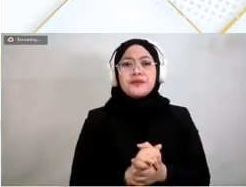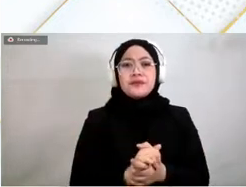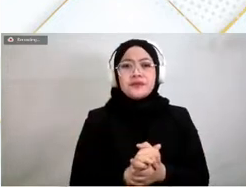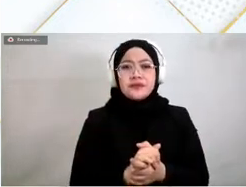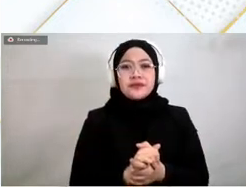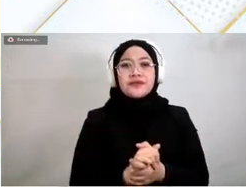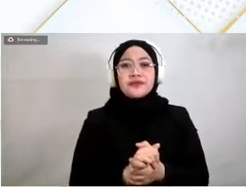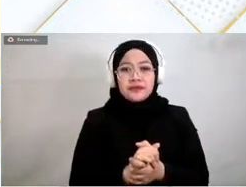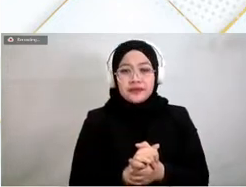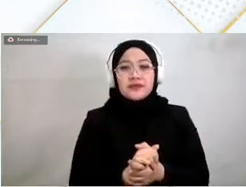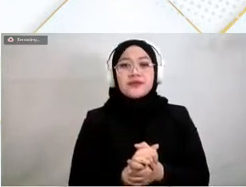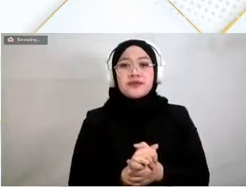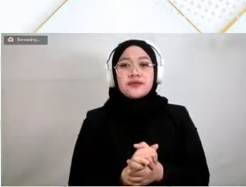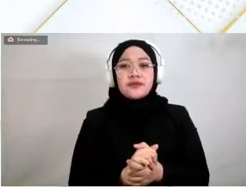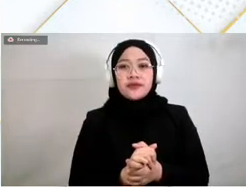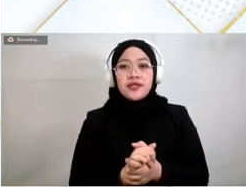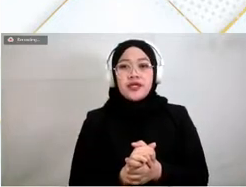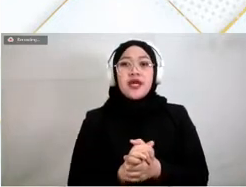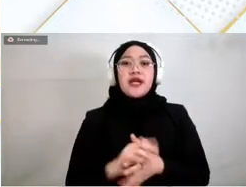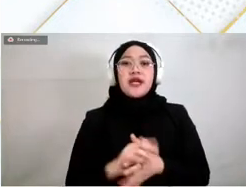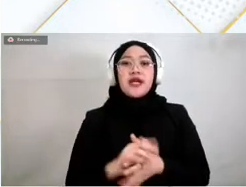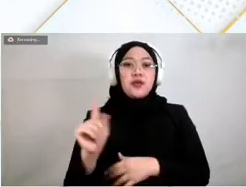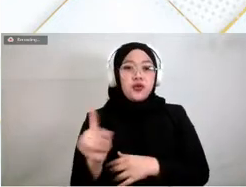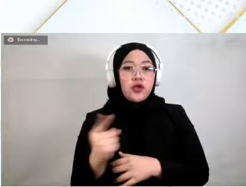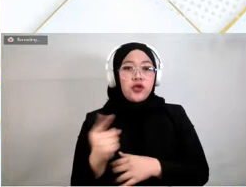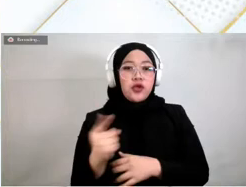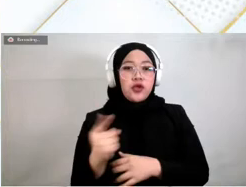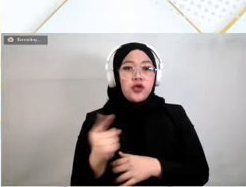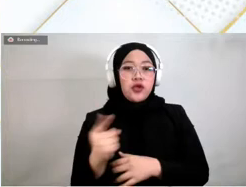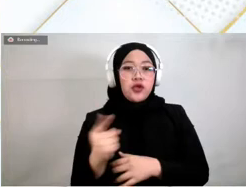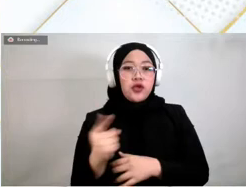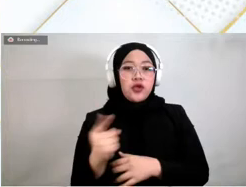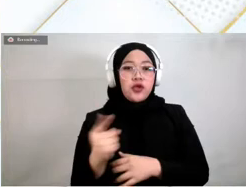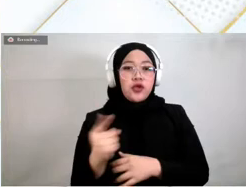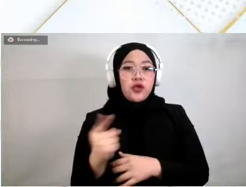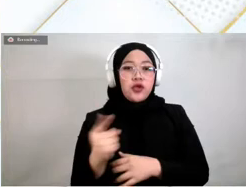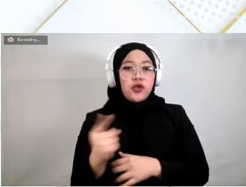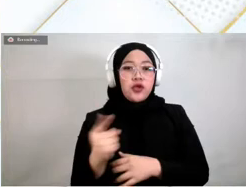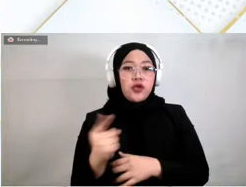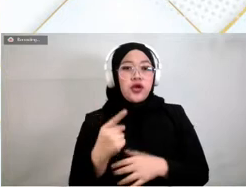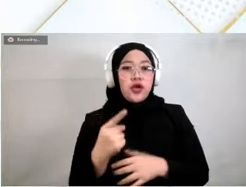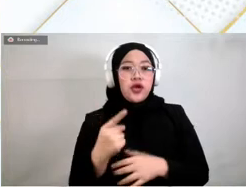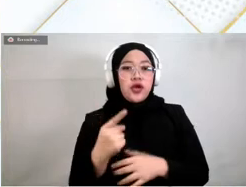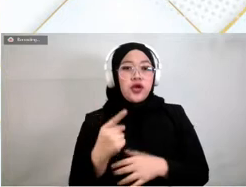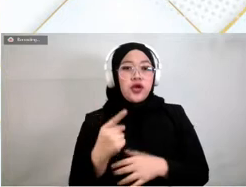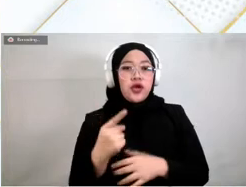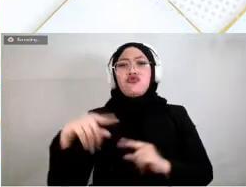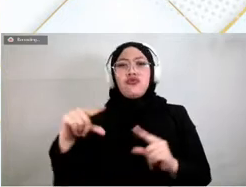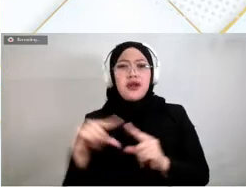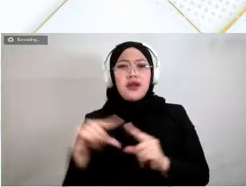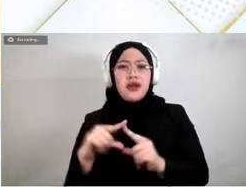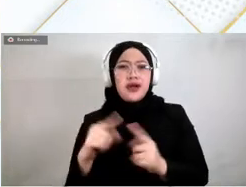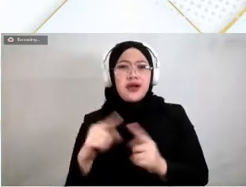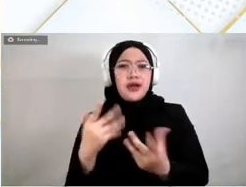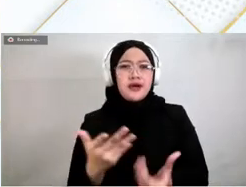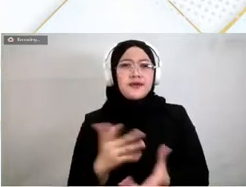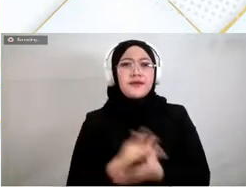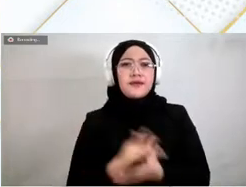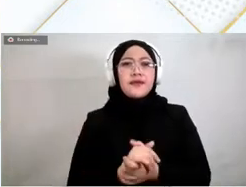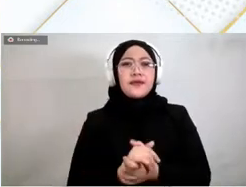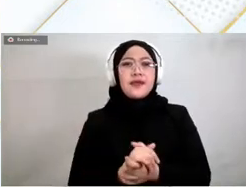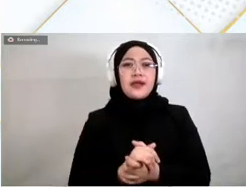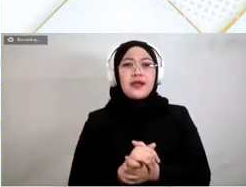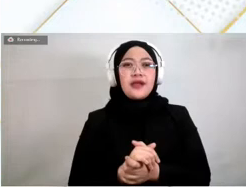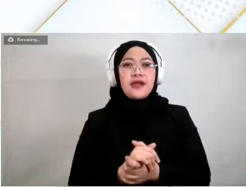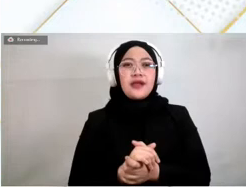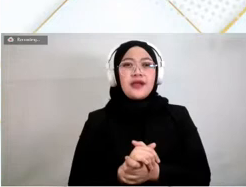question, of course, once again, I'd like to repeat that bula to Your Excellency and also Major, thank you very much for joining